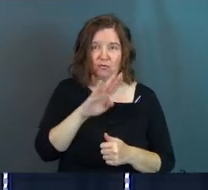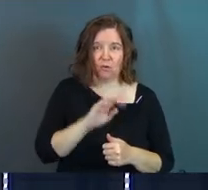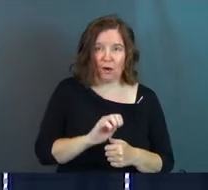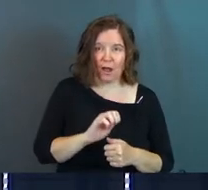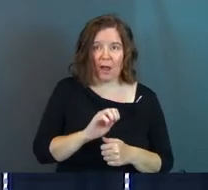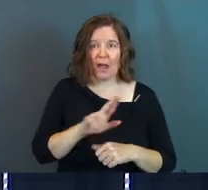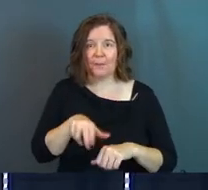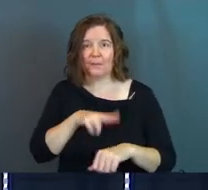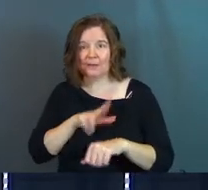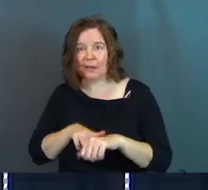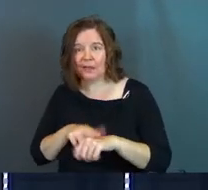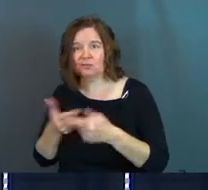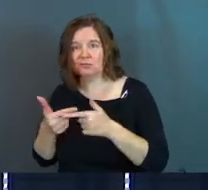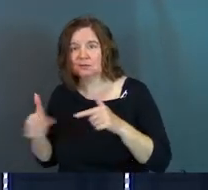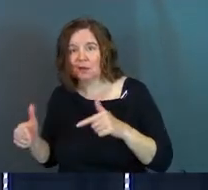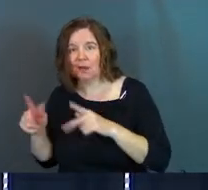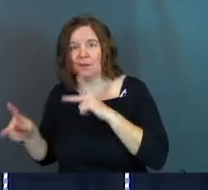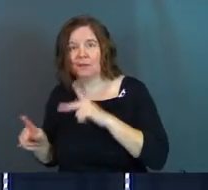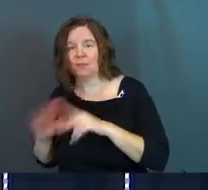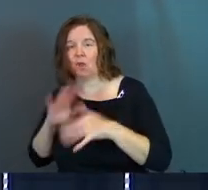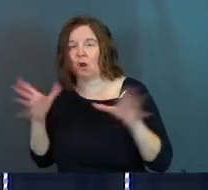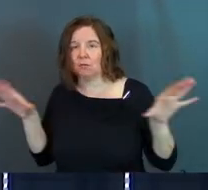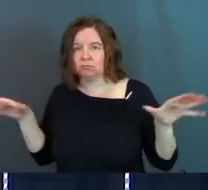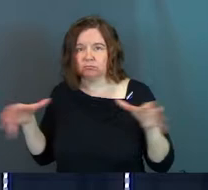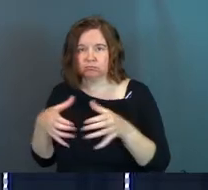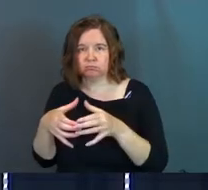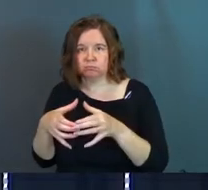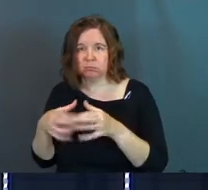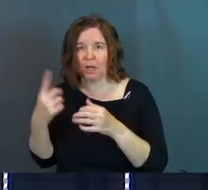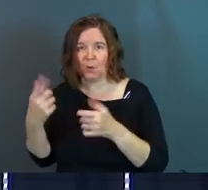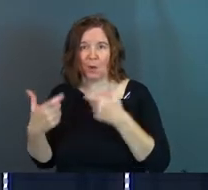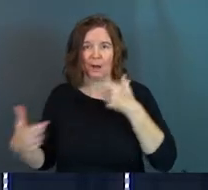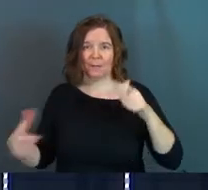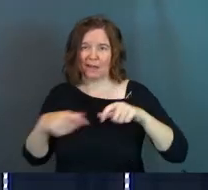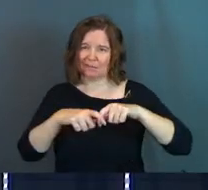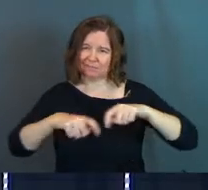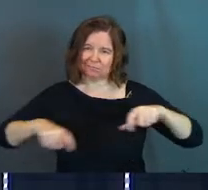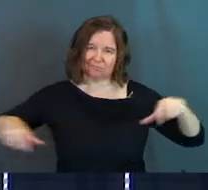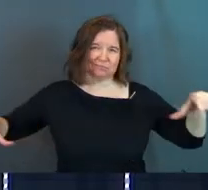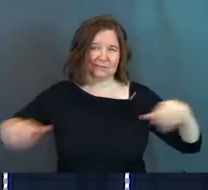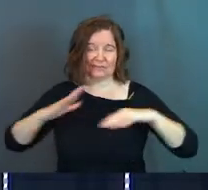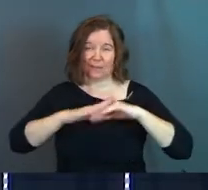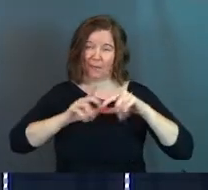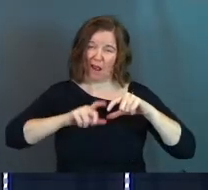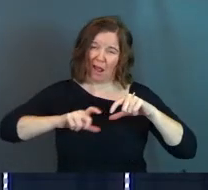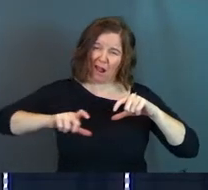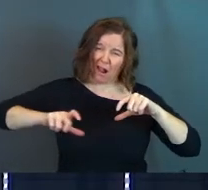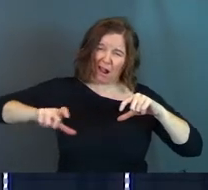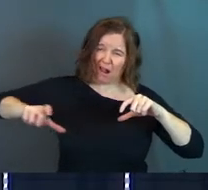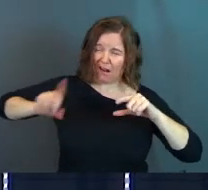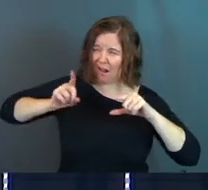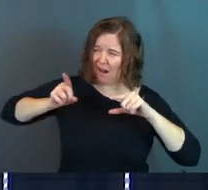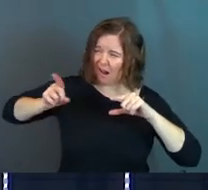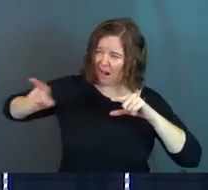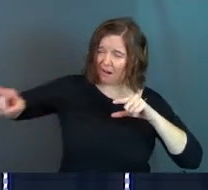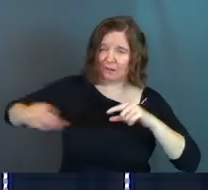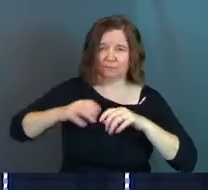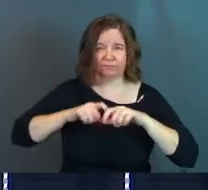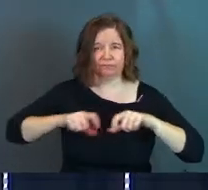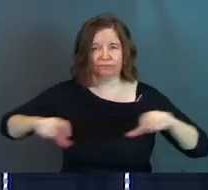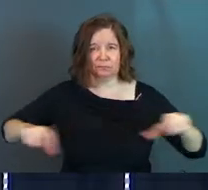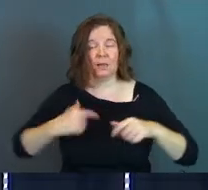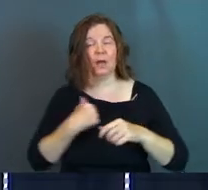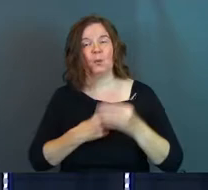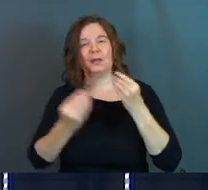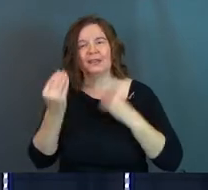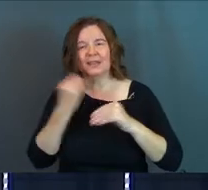nation, tongue, people, they're all gathered together at one big long table. It must run on for miles.